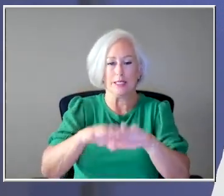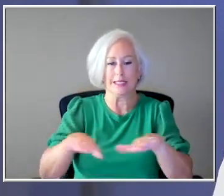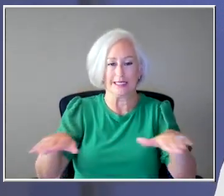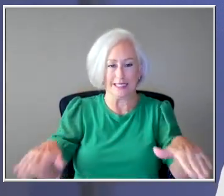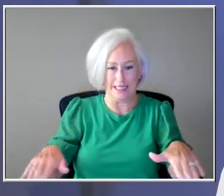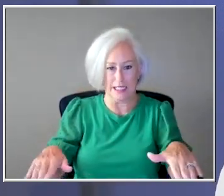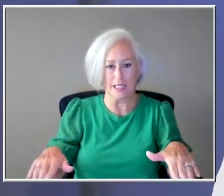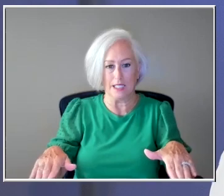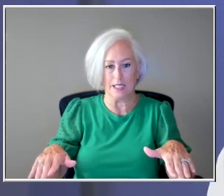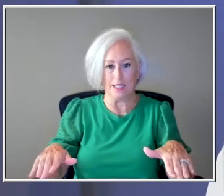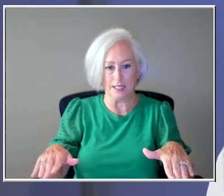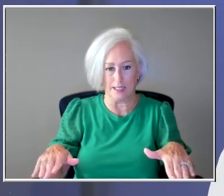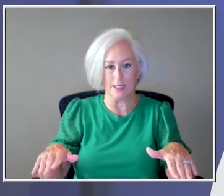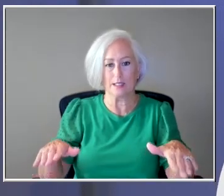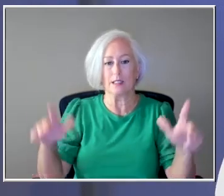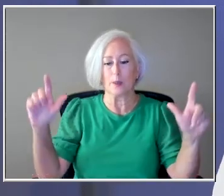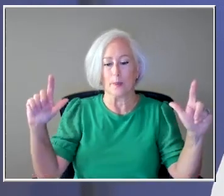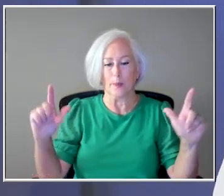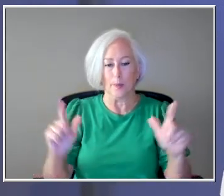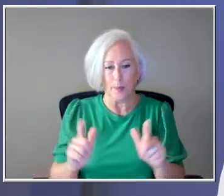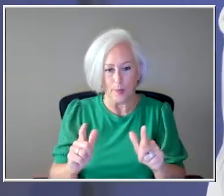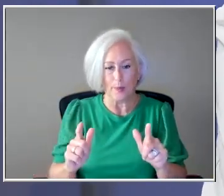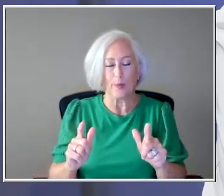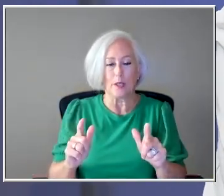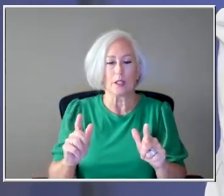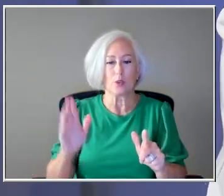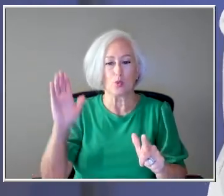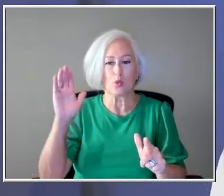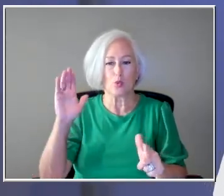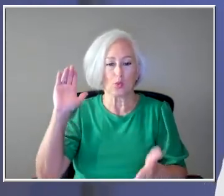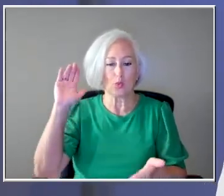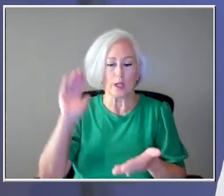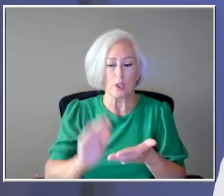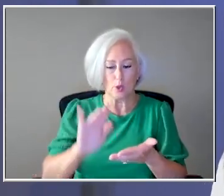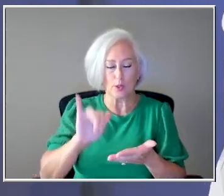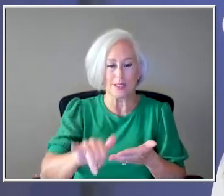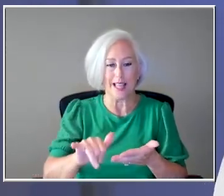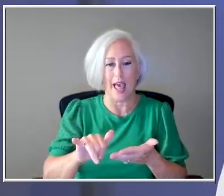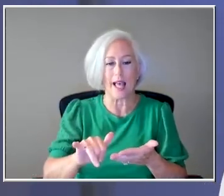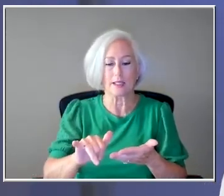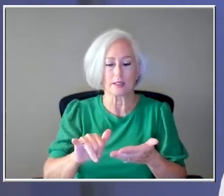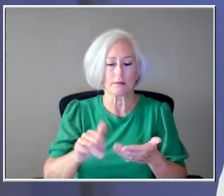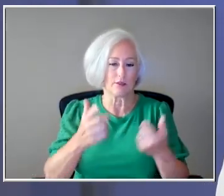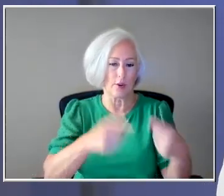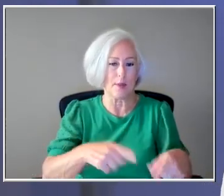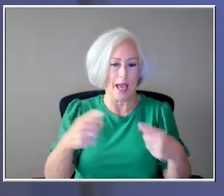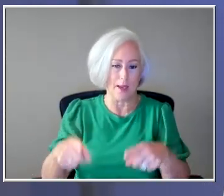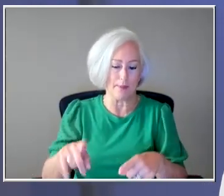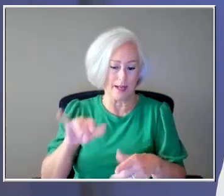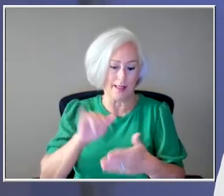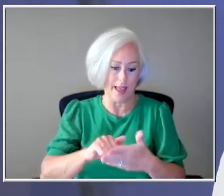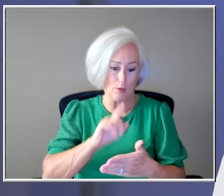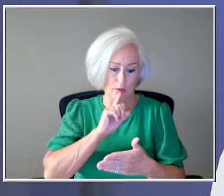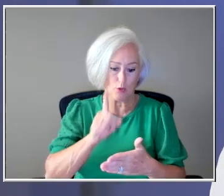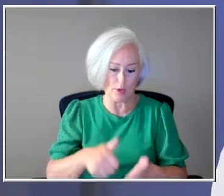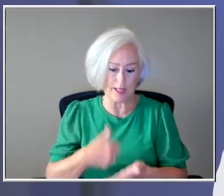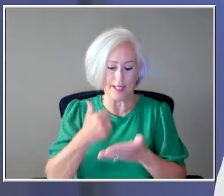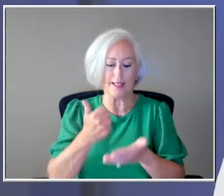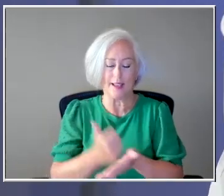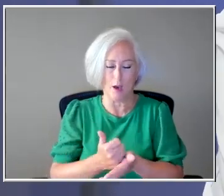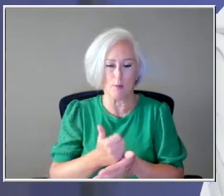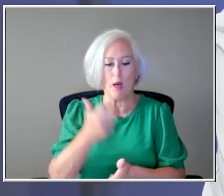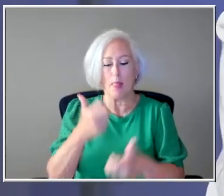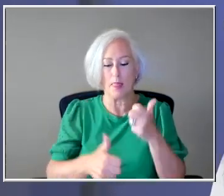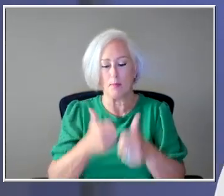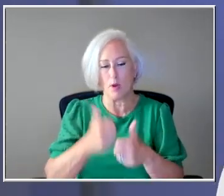that prevalence would go a great way in reducing the kinds of problems we've been